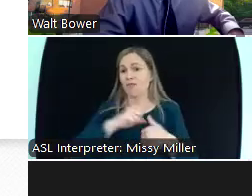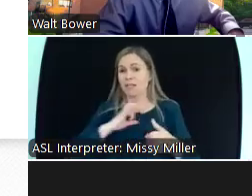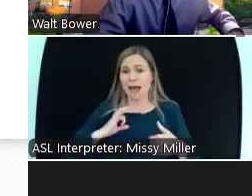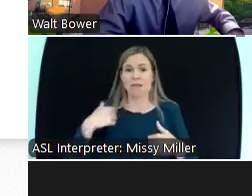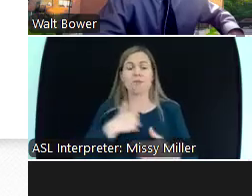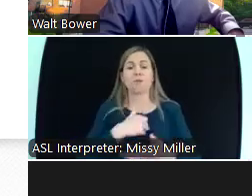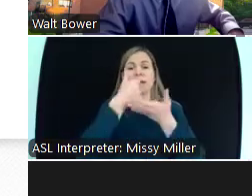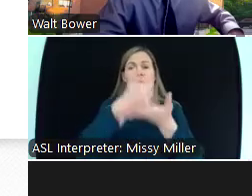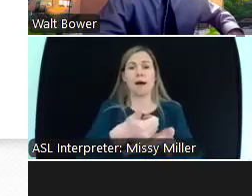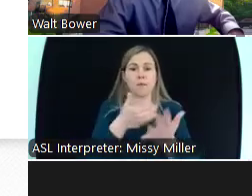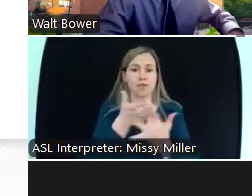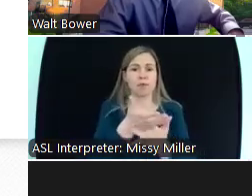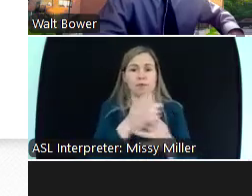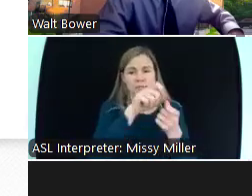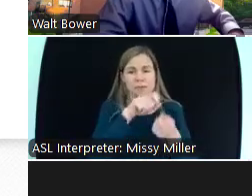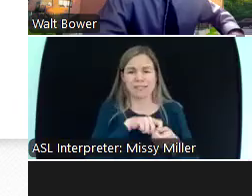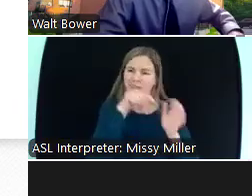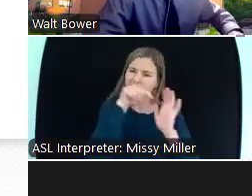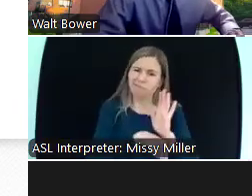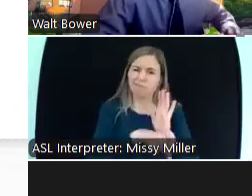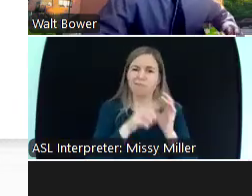through specific case details.